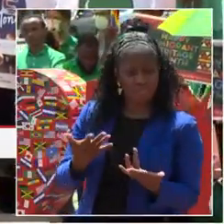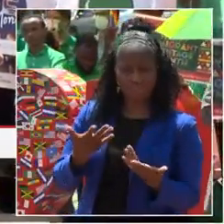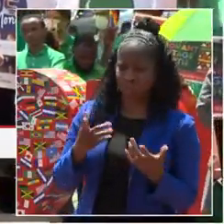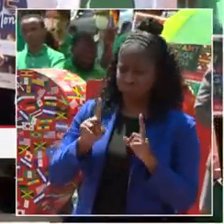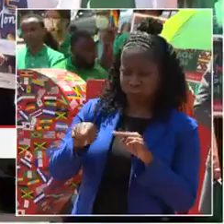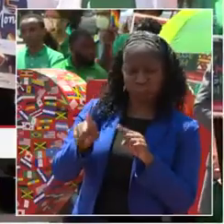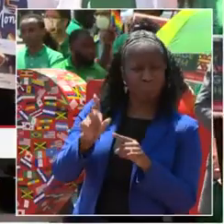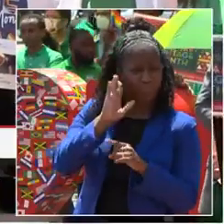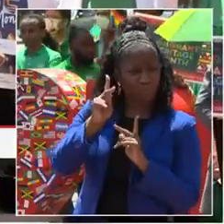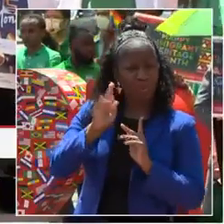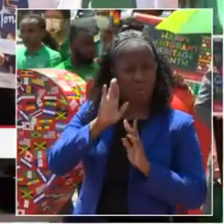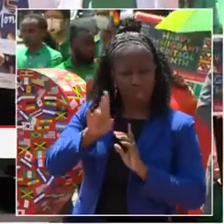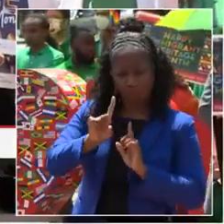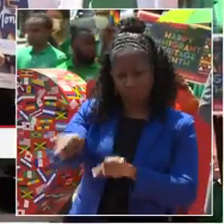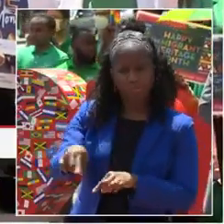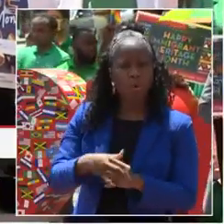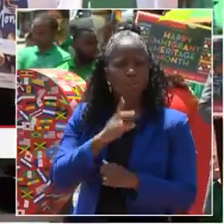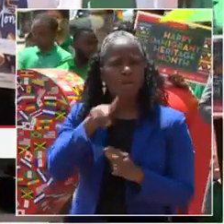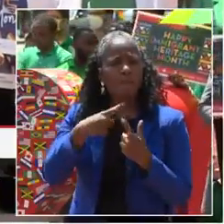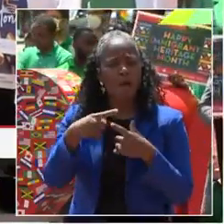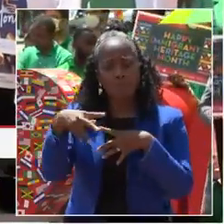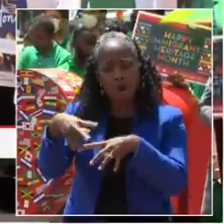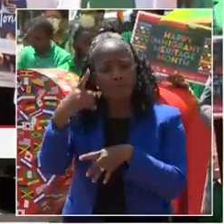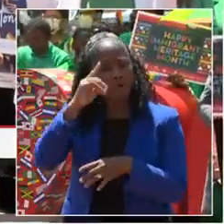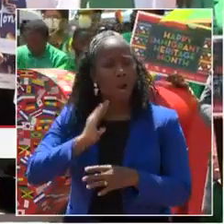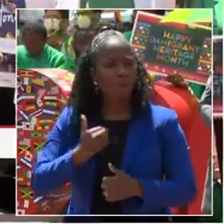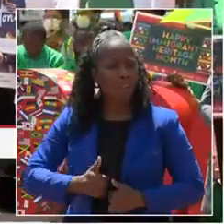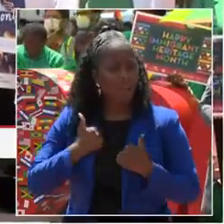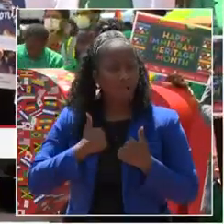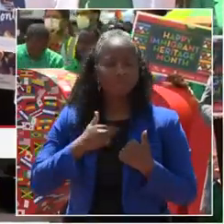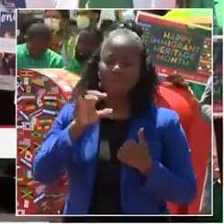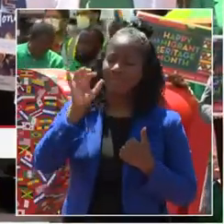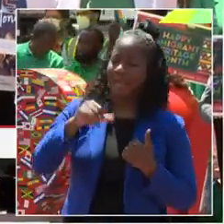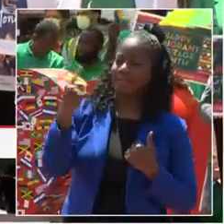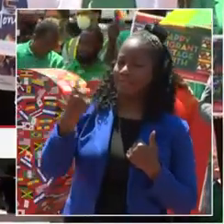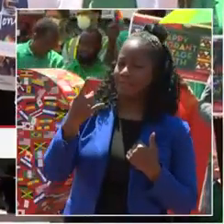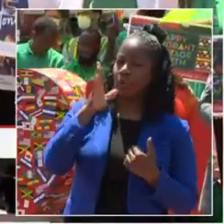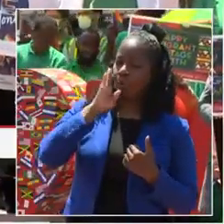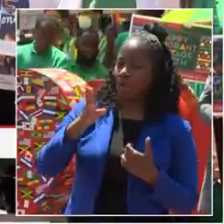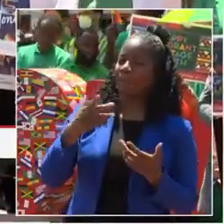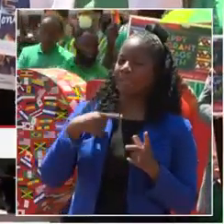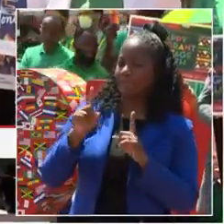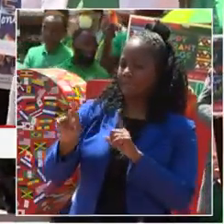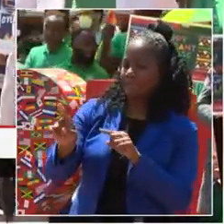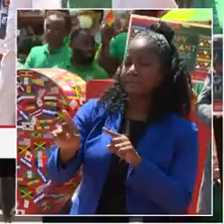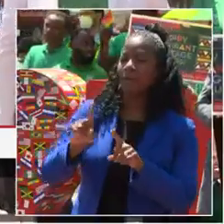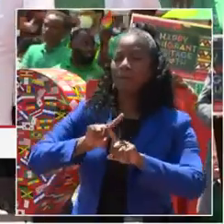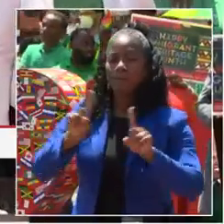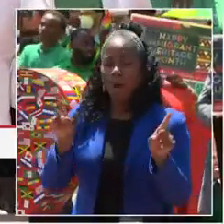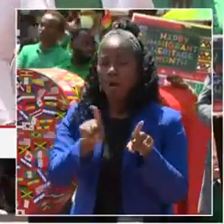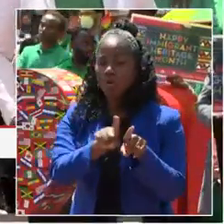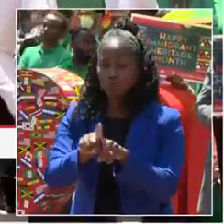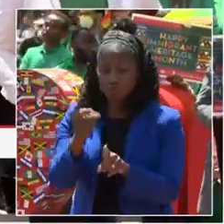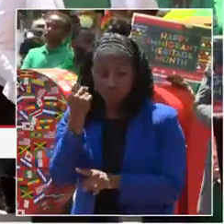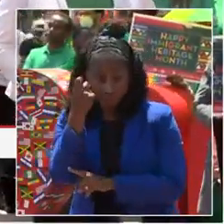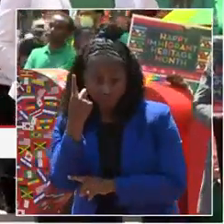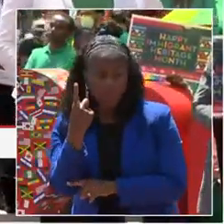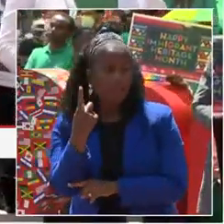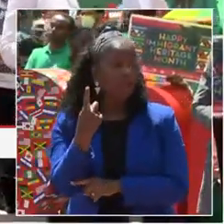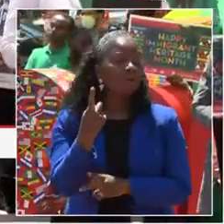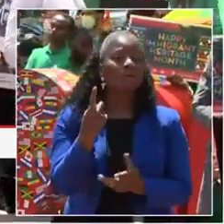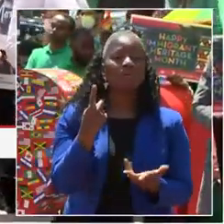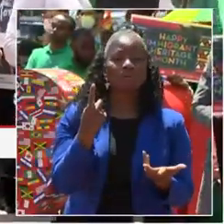you talk about the March for Our Lives, I think that is something that will certainly be well attended. But the other piece to kind of take into consideration is